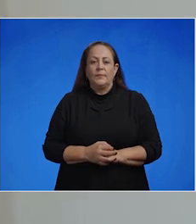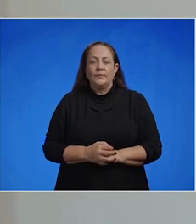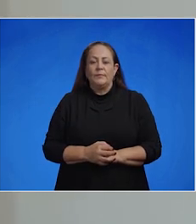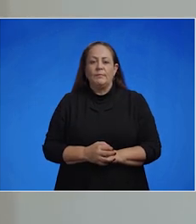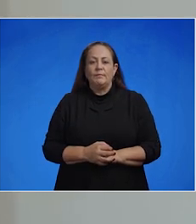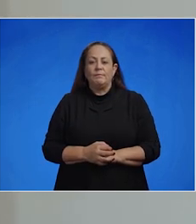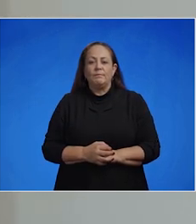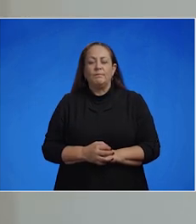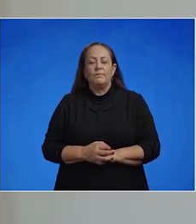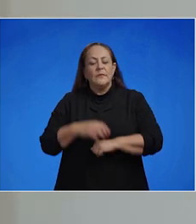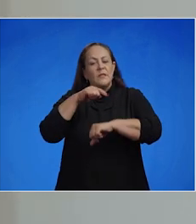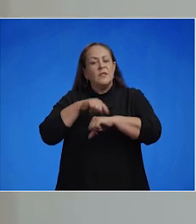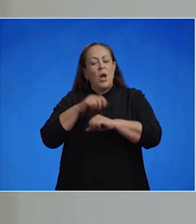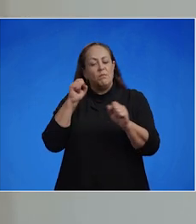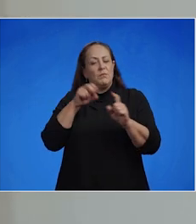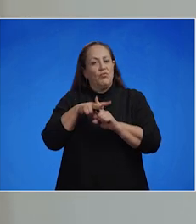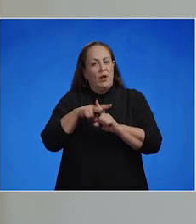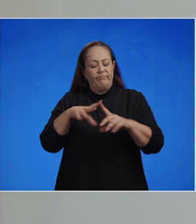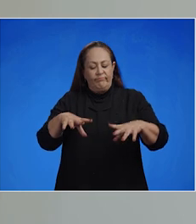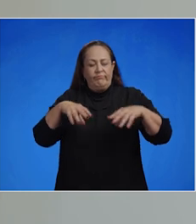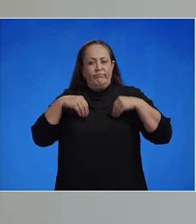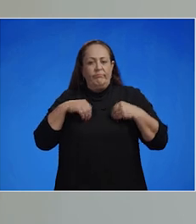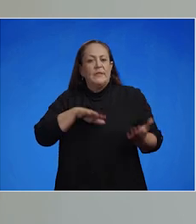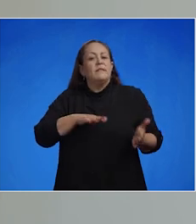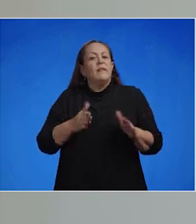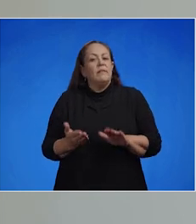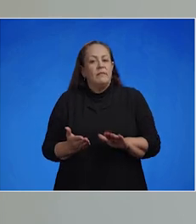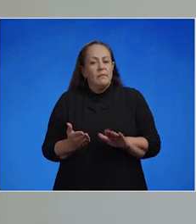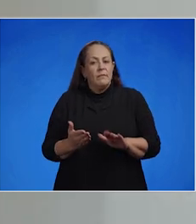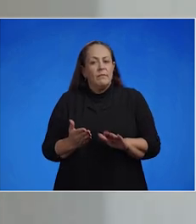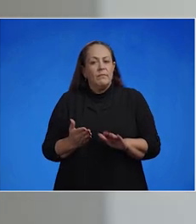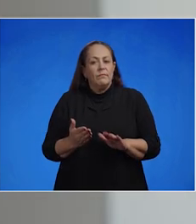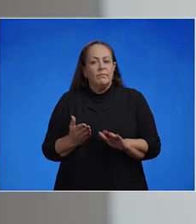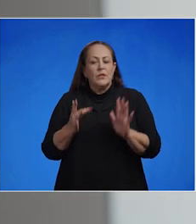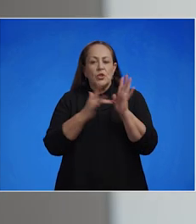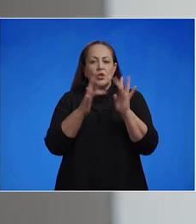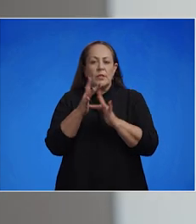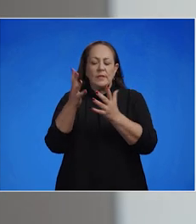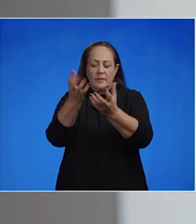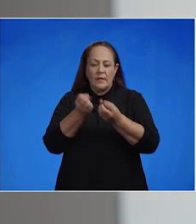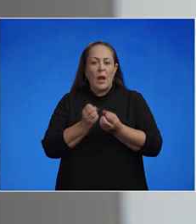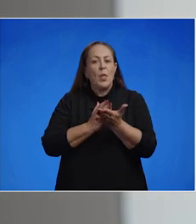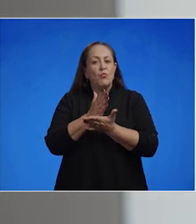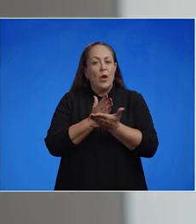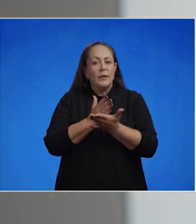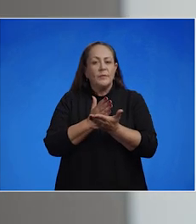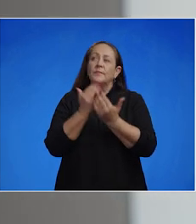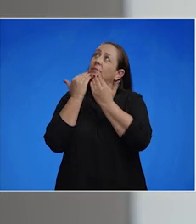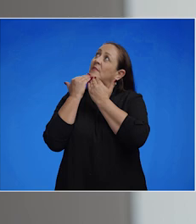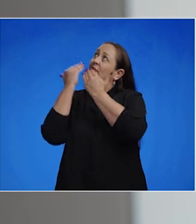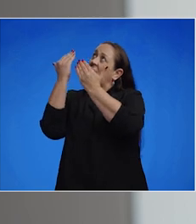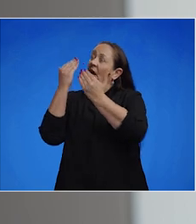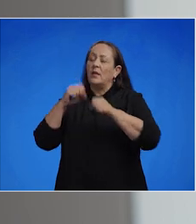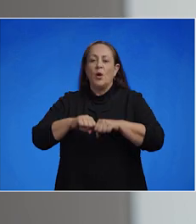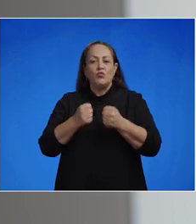At the time he was betrayed and entered willingly into his passion, he took bread and, giving thanks, broke